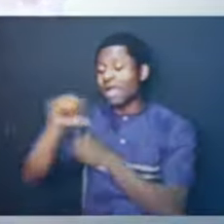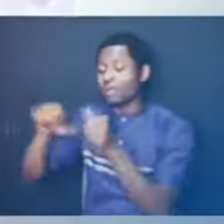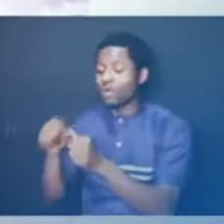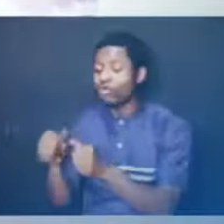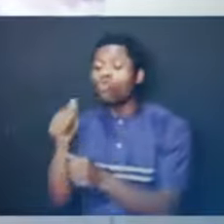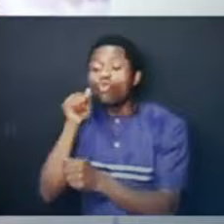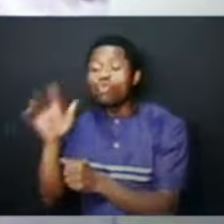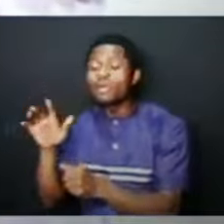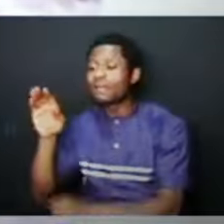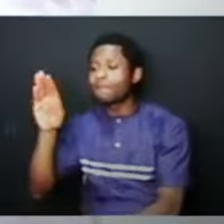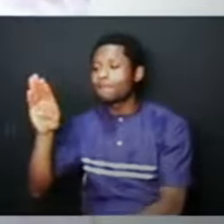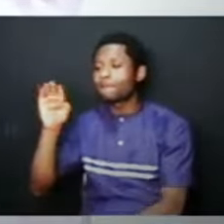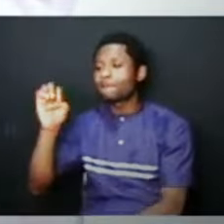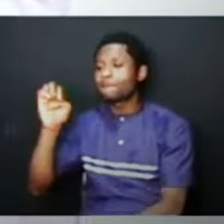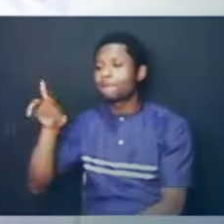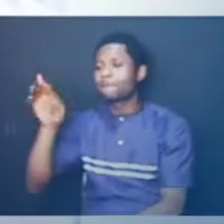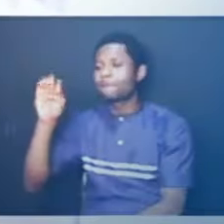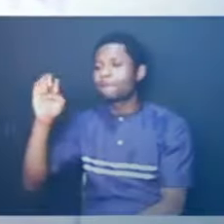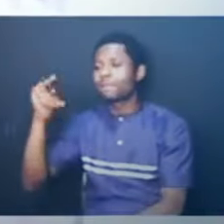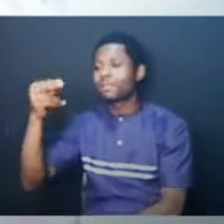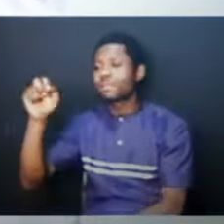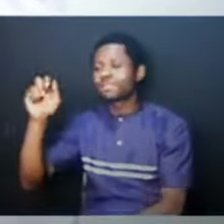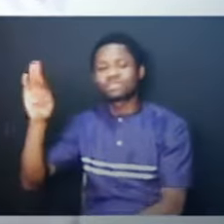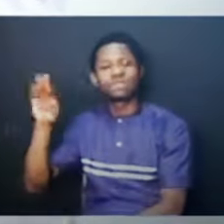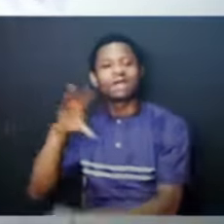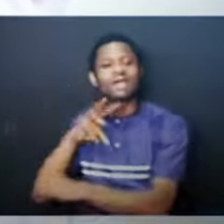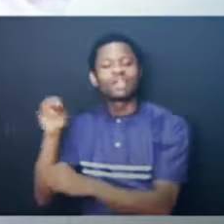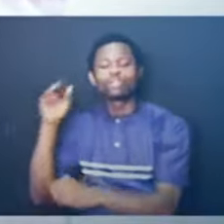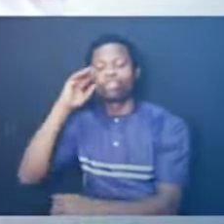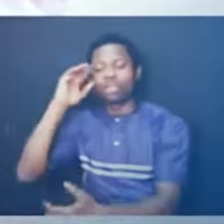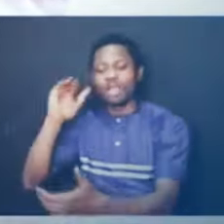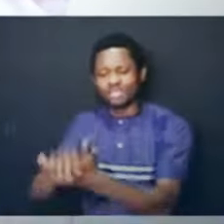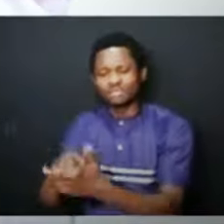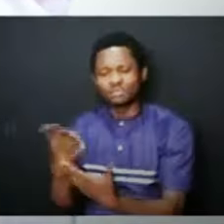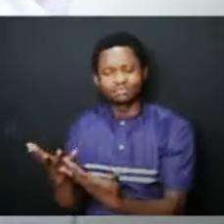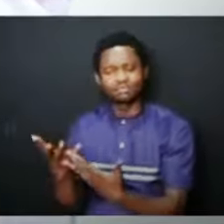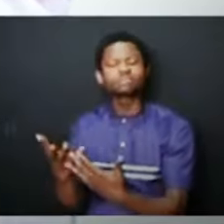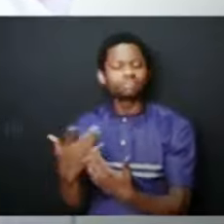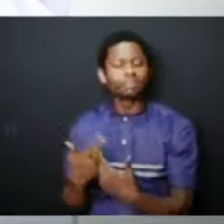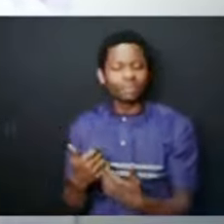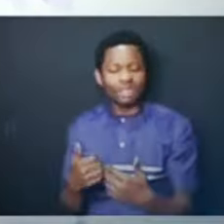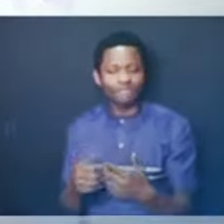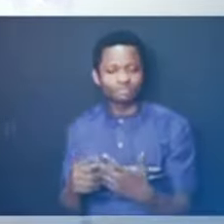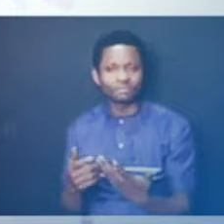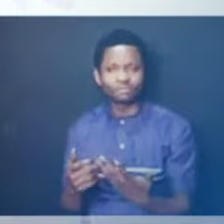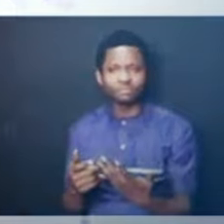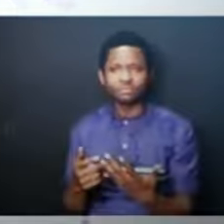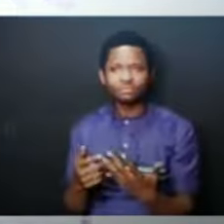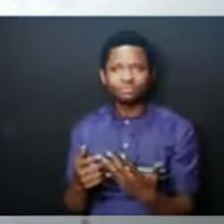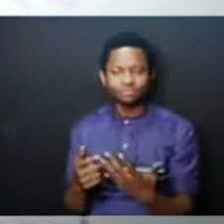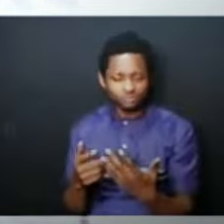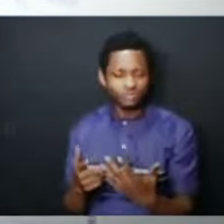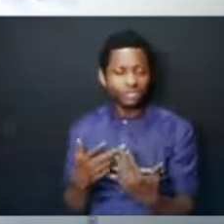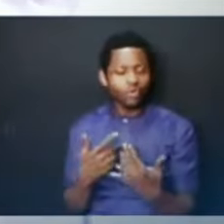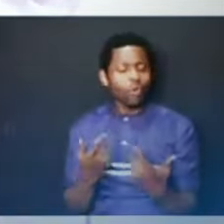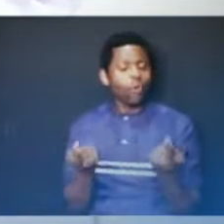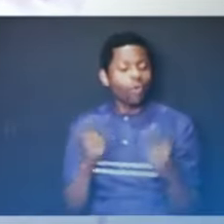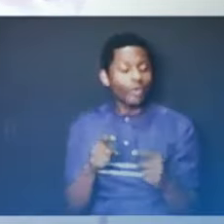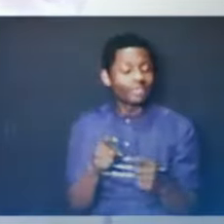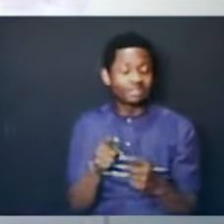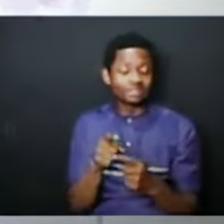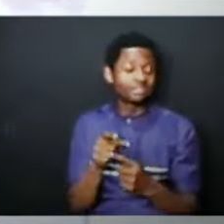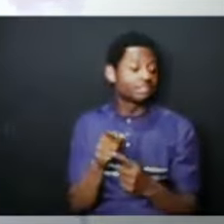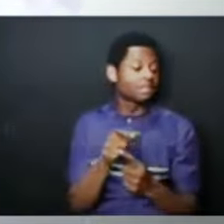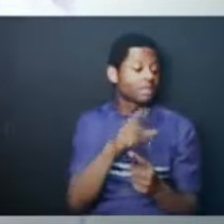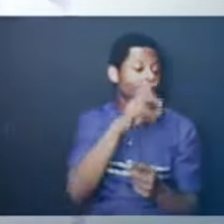the fact that David slept with this woman and the fact that David killed Uriah are two separate sins. Say,